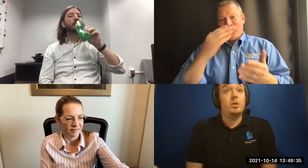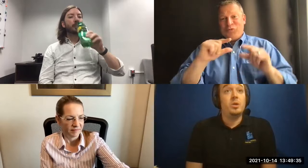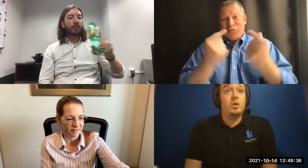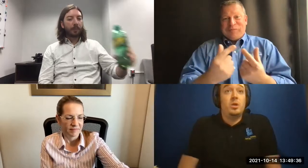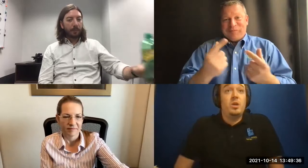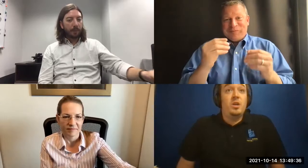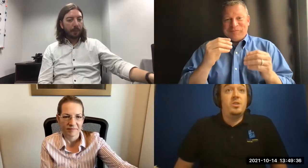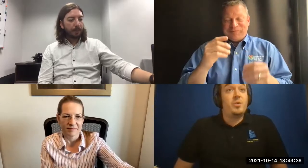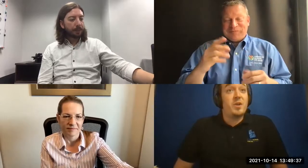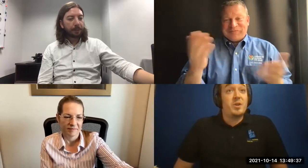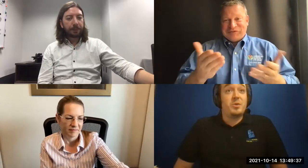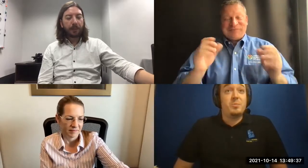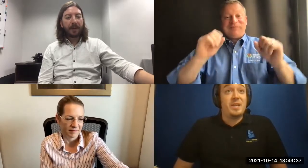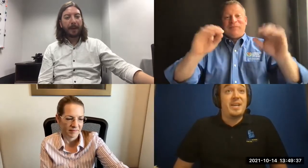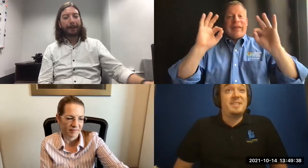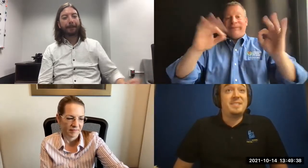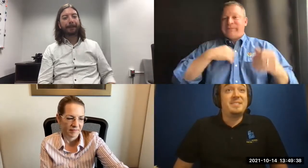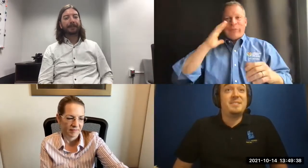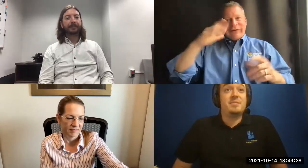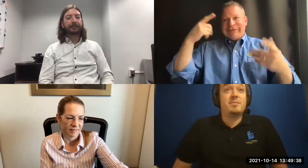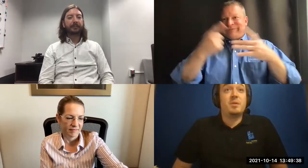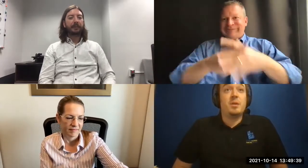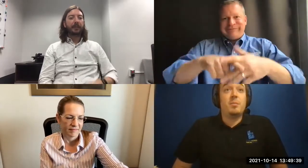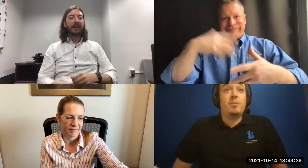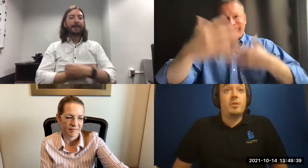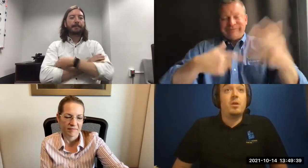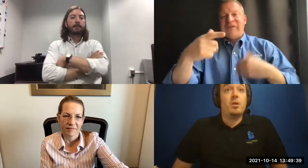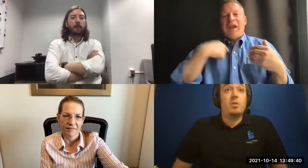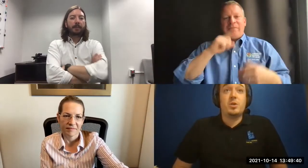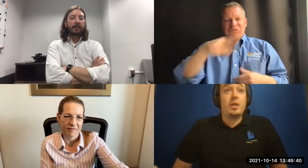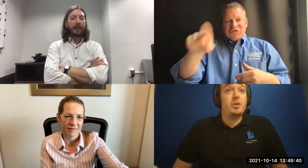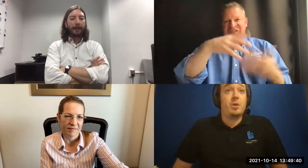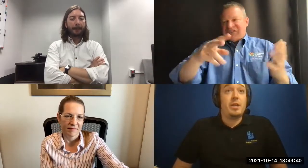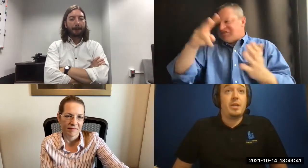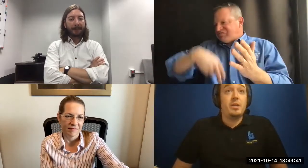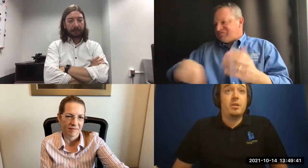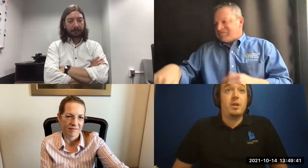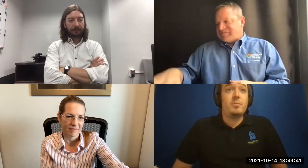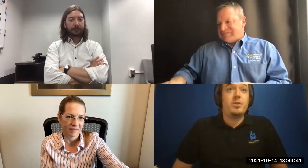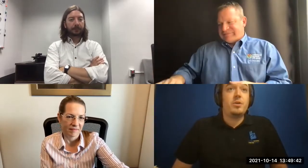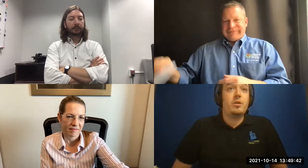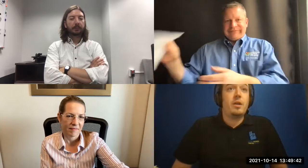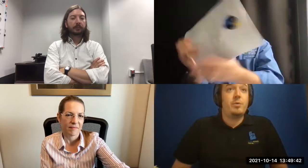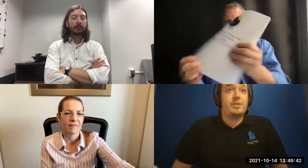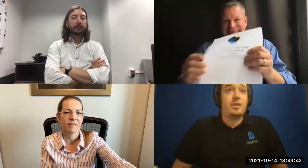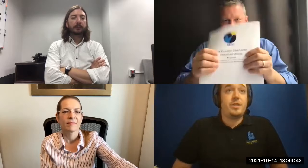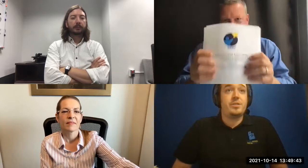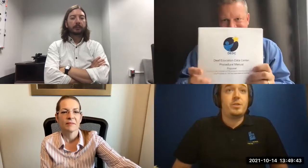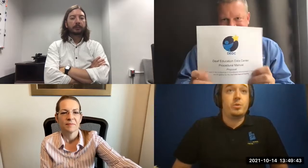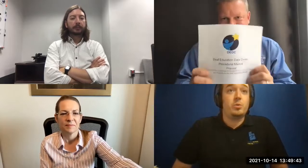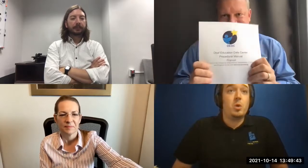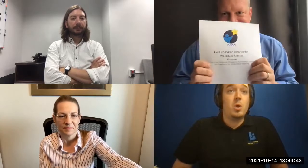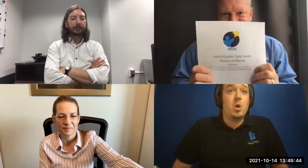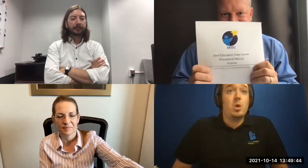total. So we've got a good group today. Perfect. Let's go ahead and jump right in. I'm sure everyone has had a